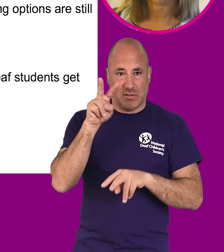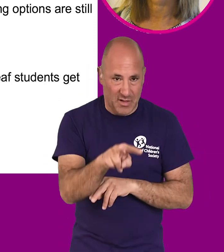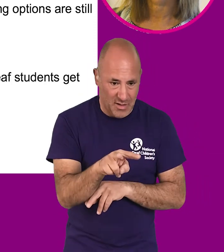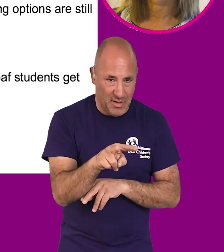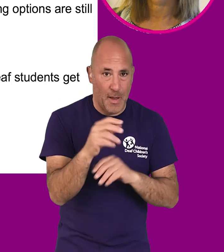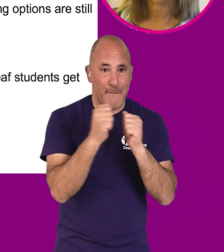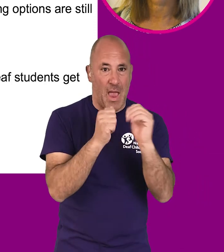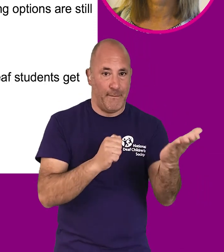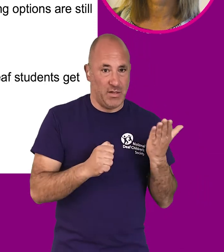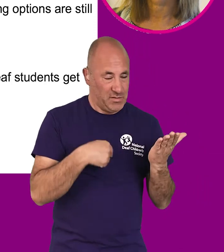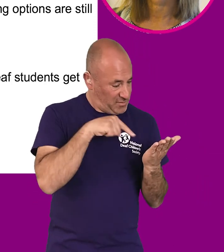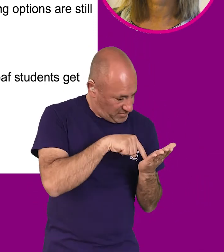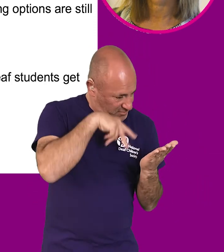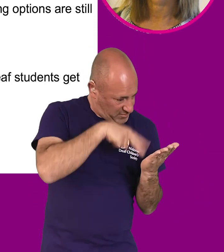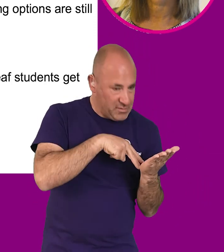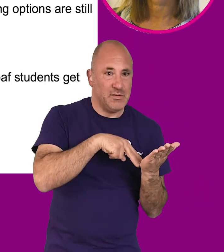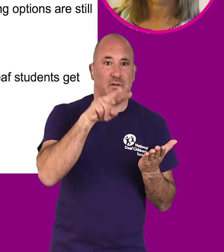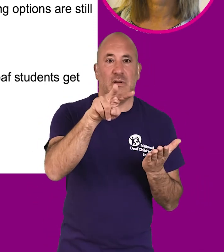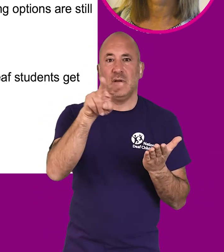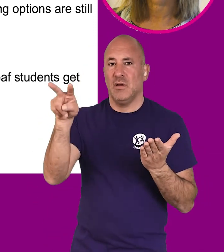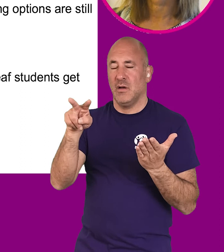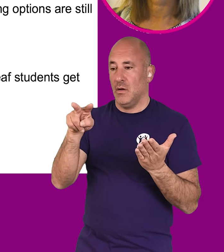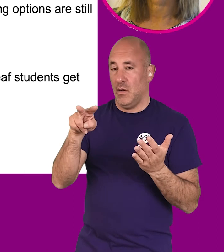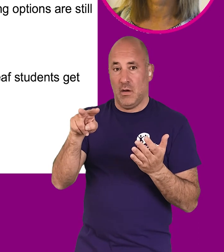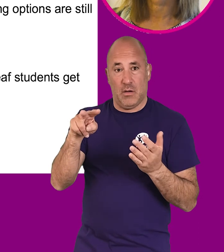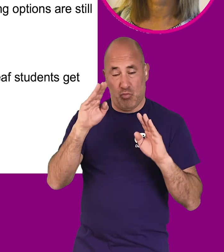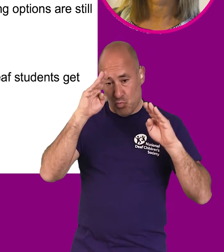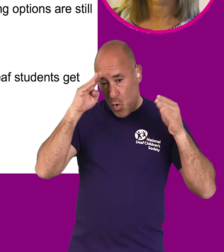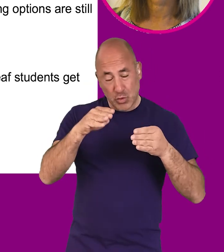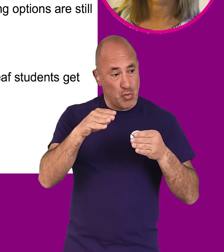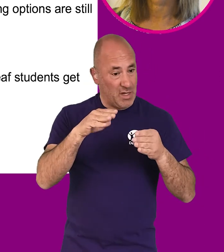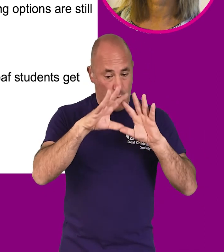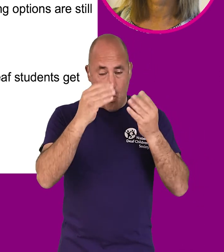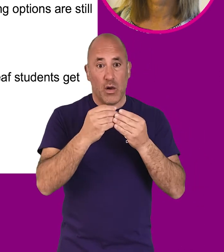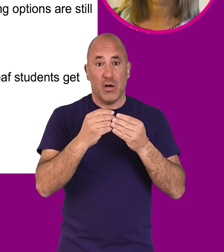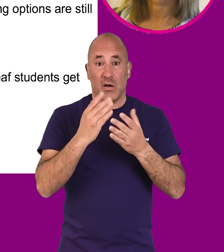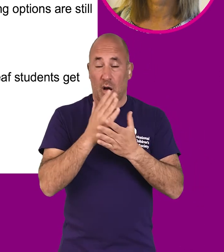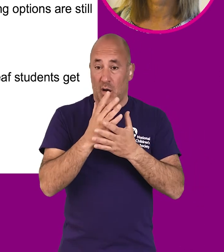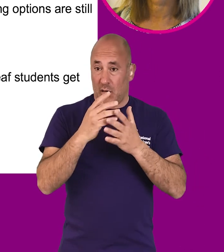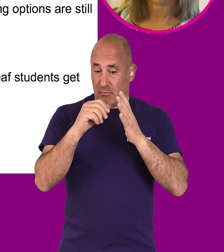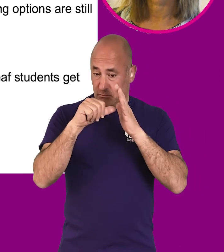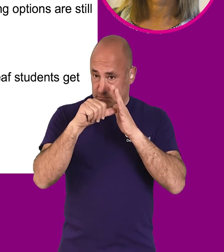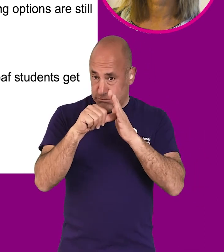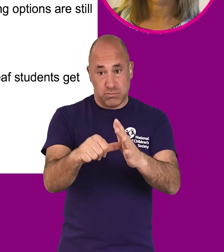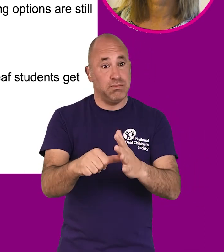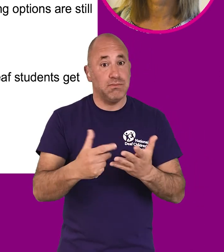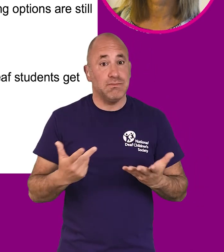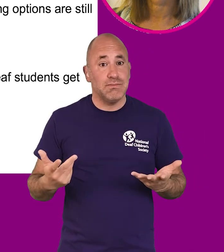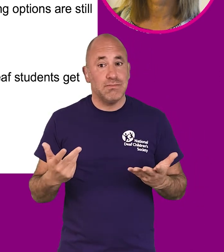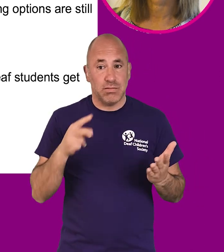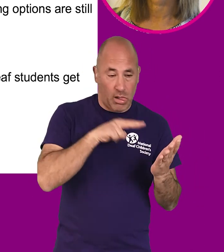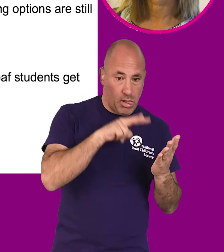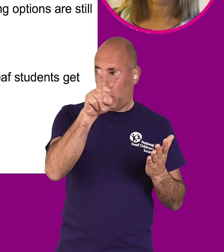in advance, it's really tricky to try and concentrate on everything. Really worth sending